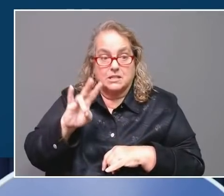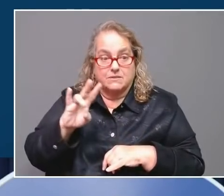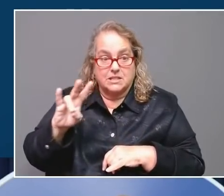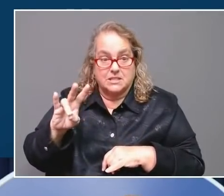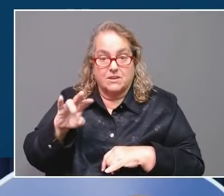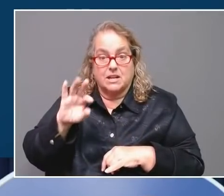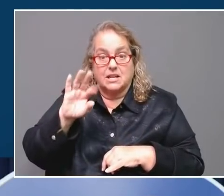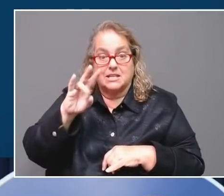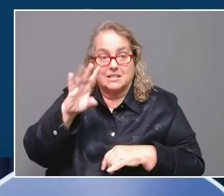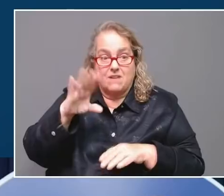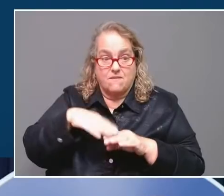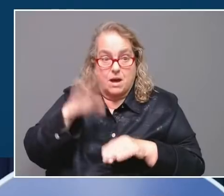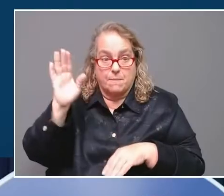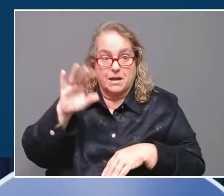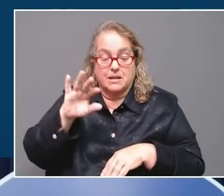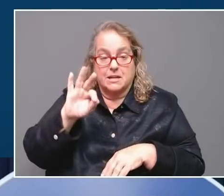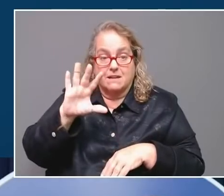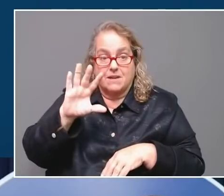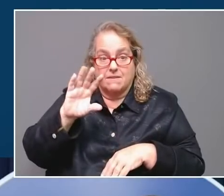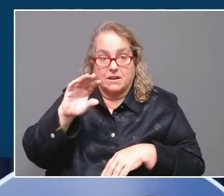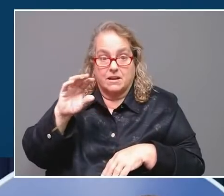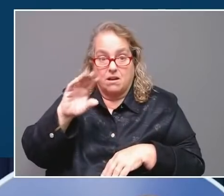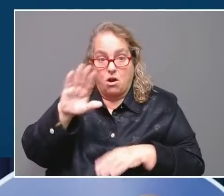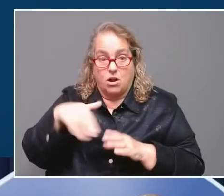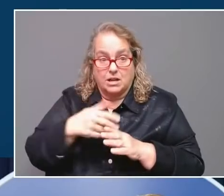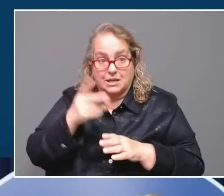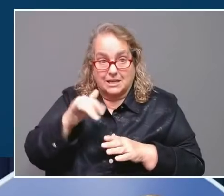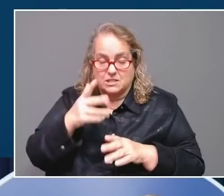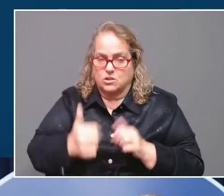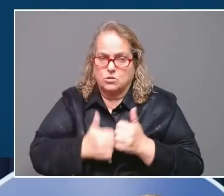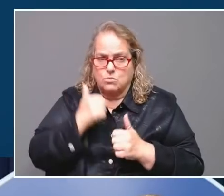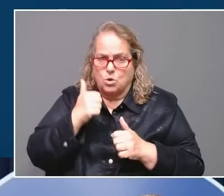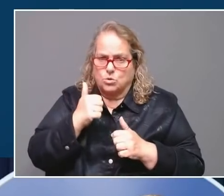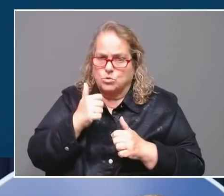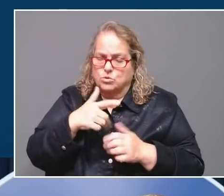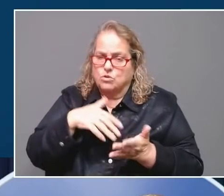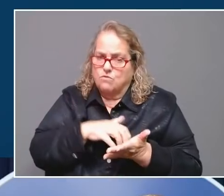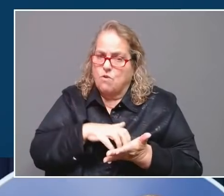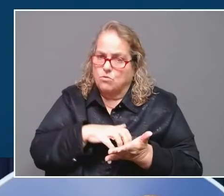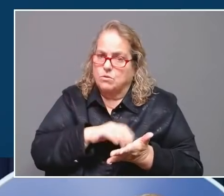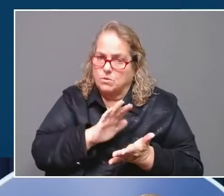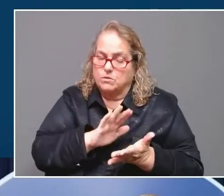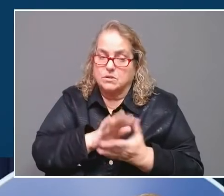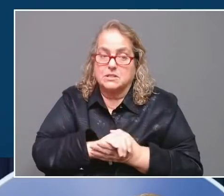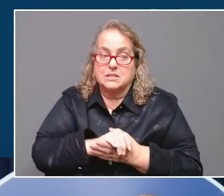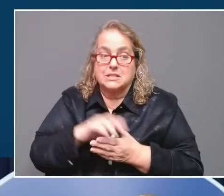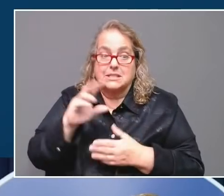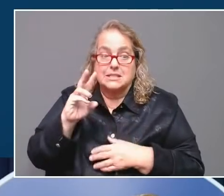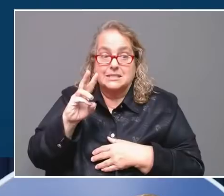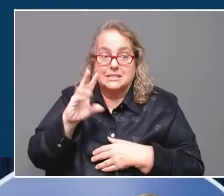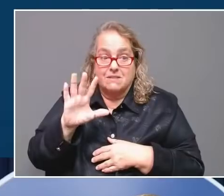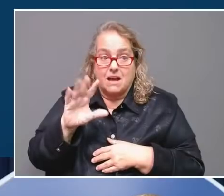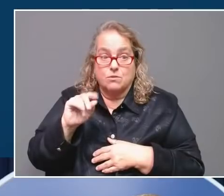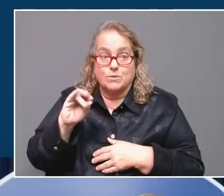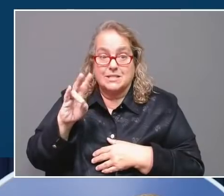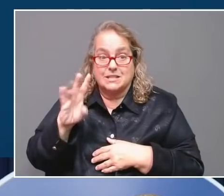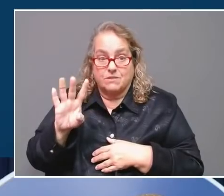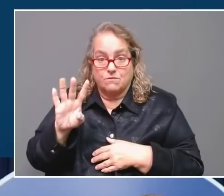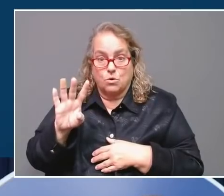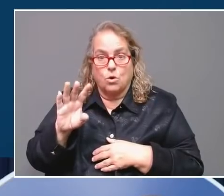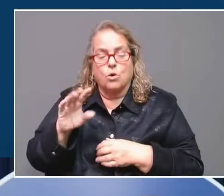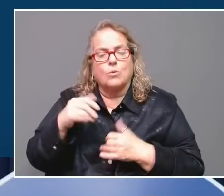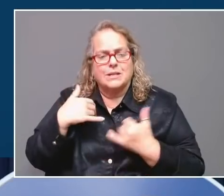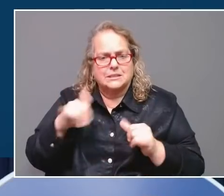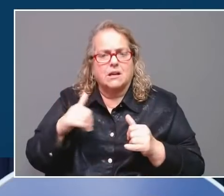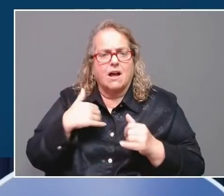we need to continue to push that. That's the most vulnerable. 65 to 74. We also lose a lot of people in that area.